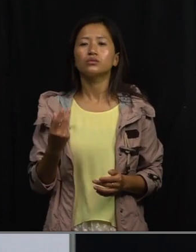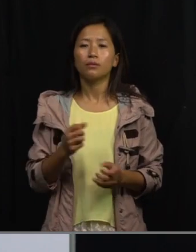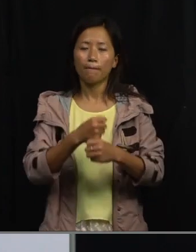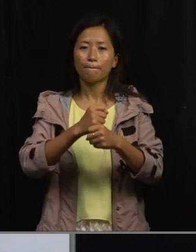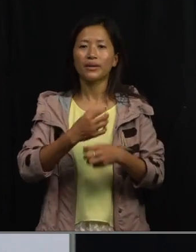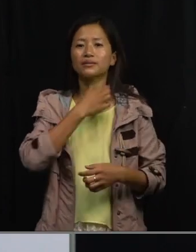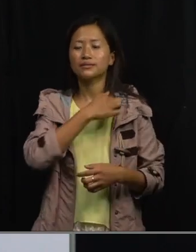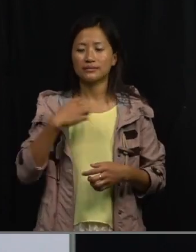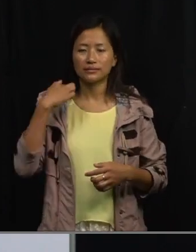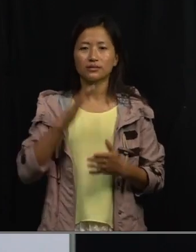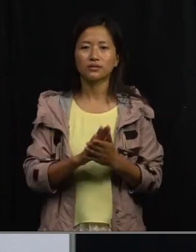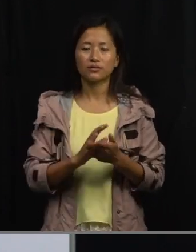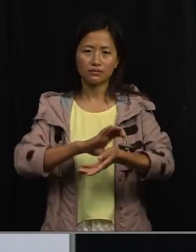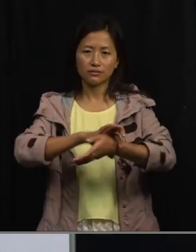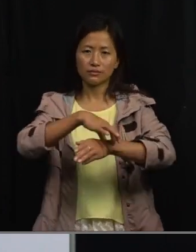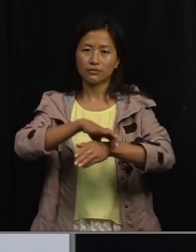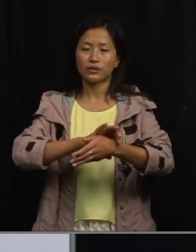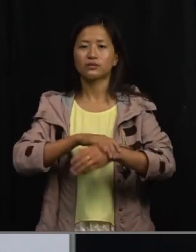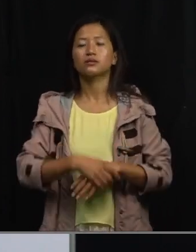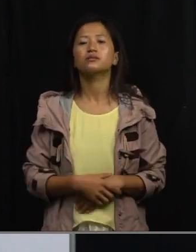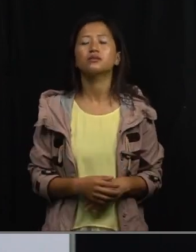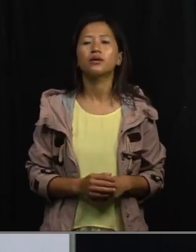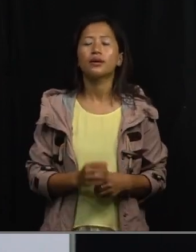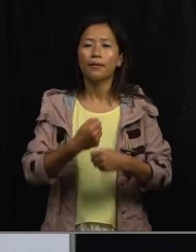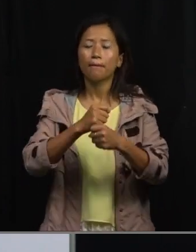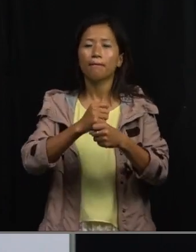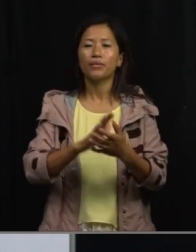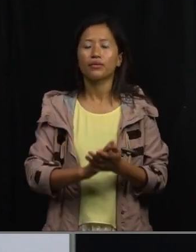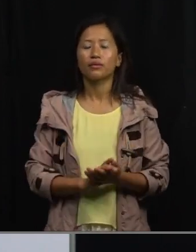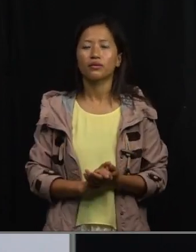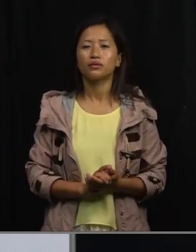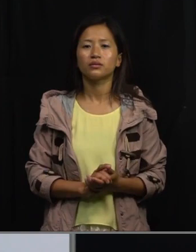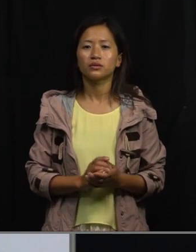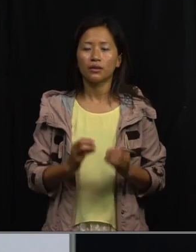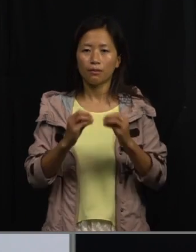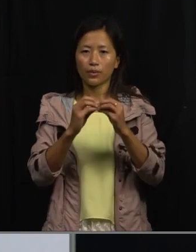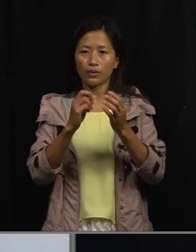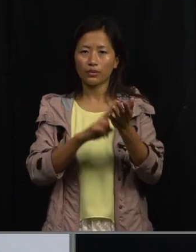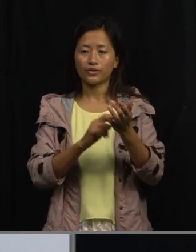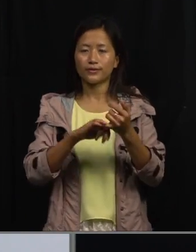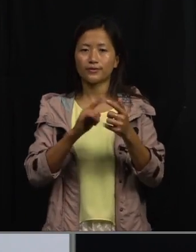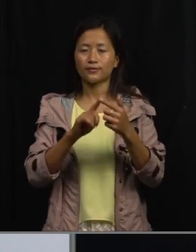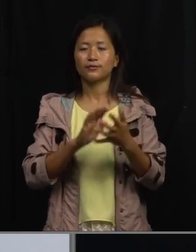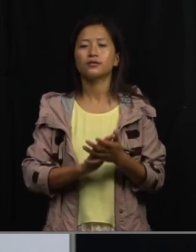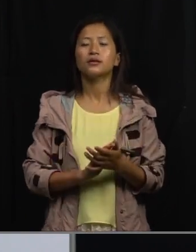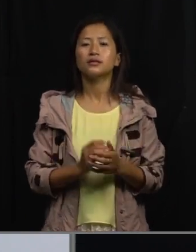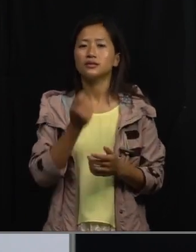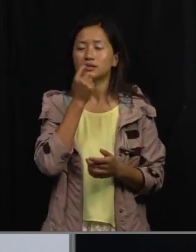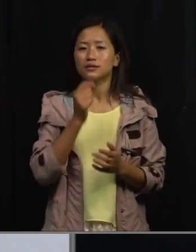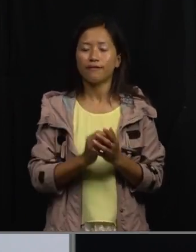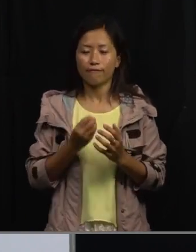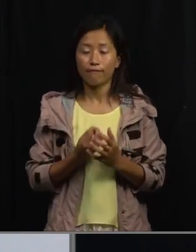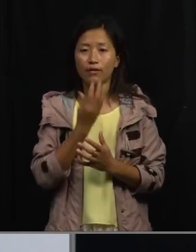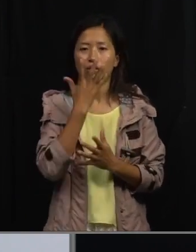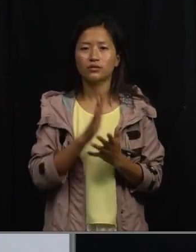and also bracelet, and this necklace and bracelet were made from the bones and also with teeth, flowers,